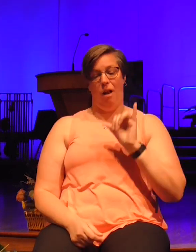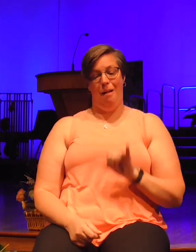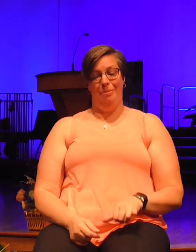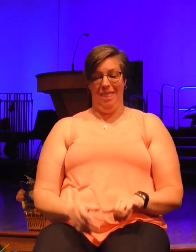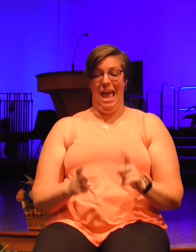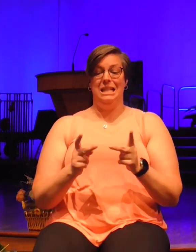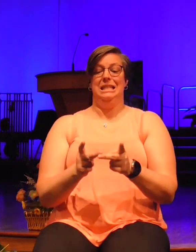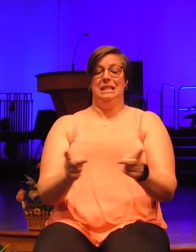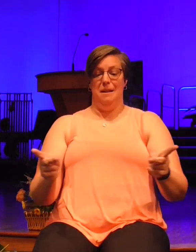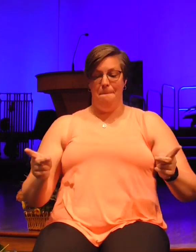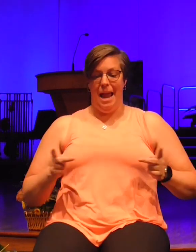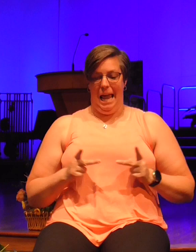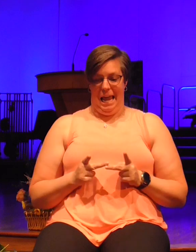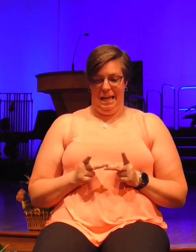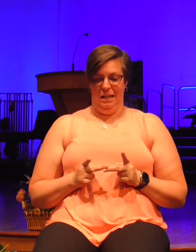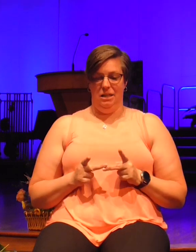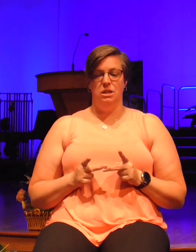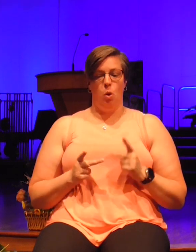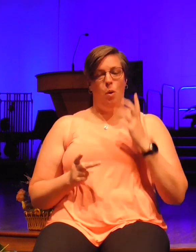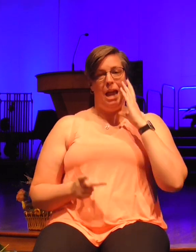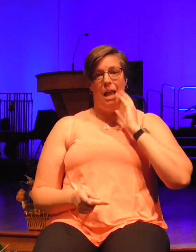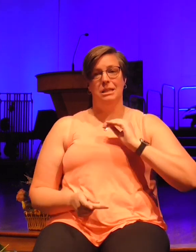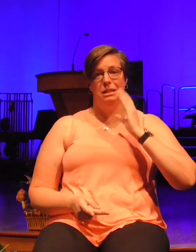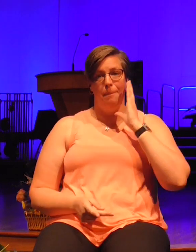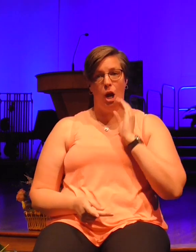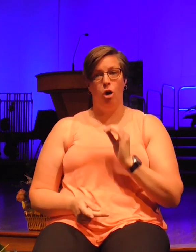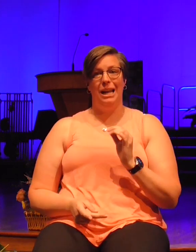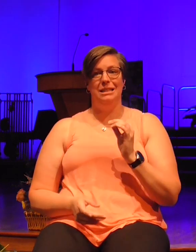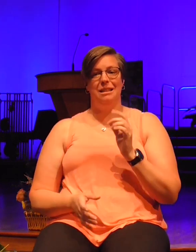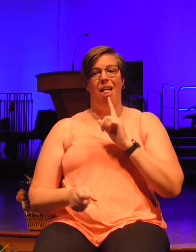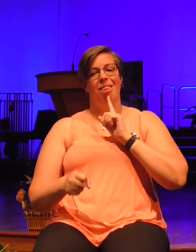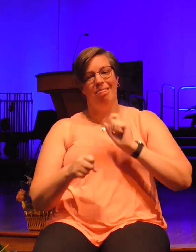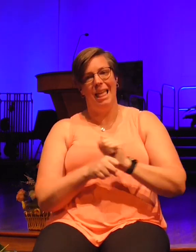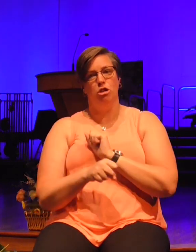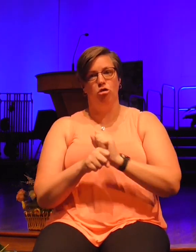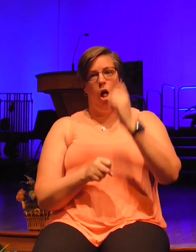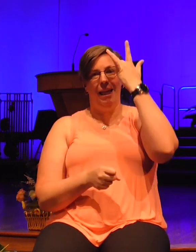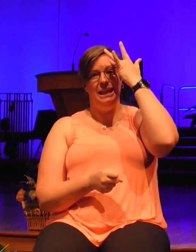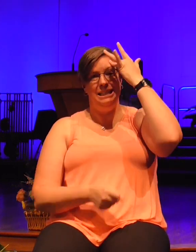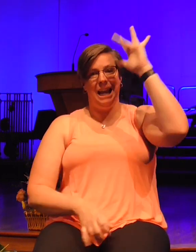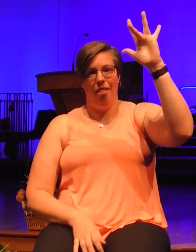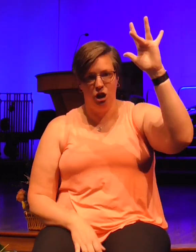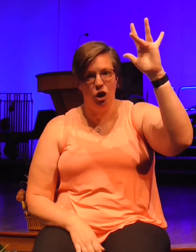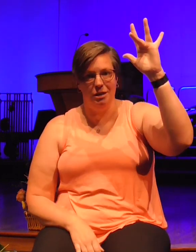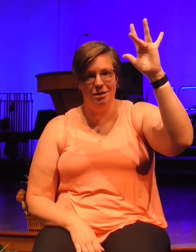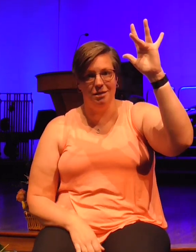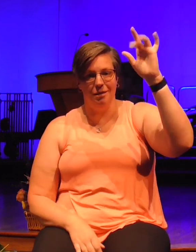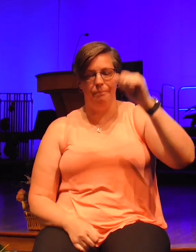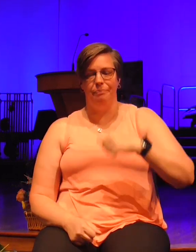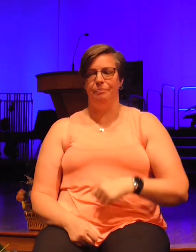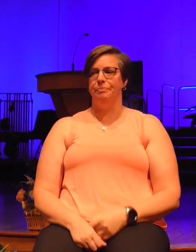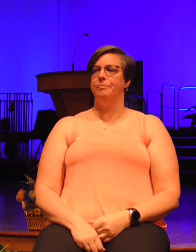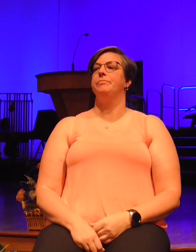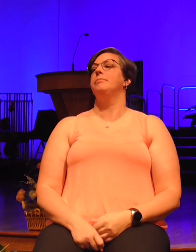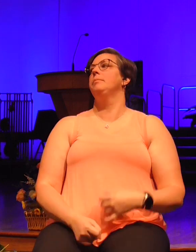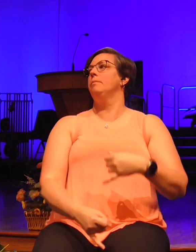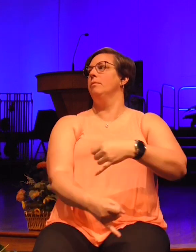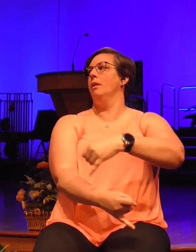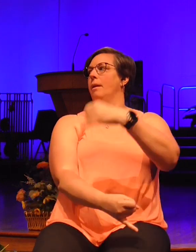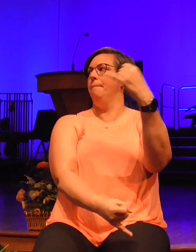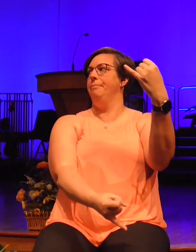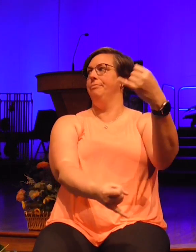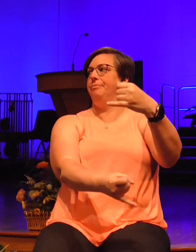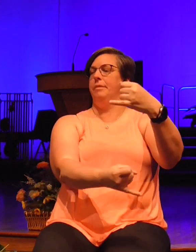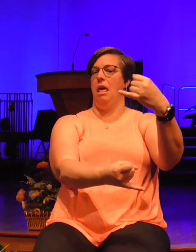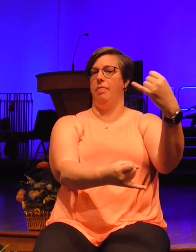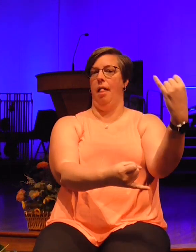guidance and intelligence, literal intelligence. And the last one that truly changed my